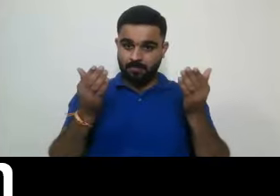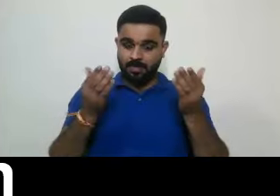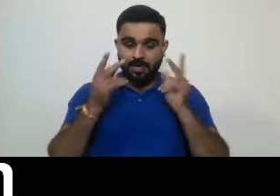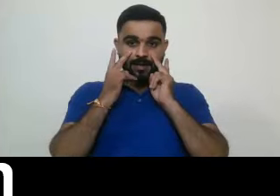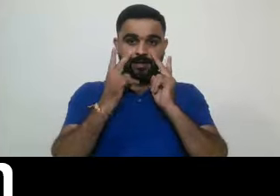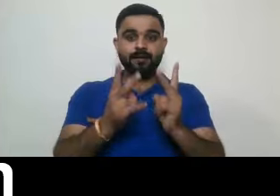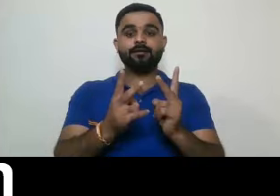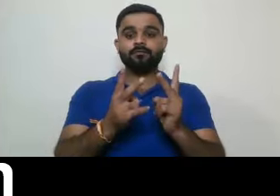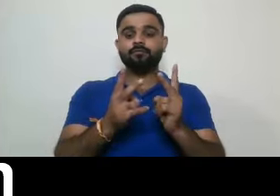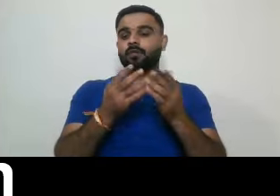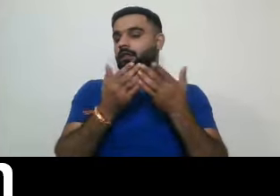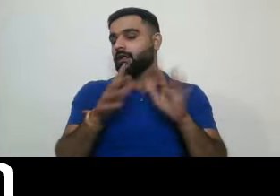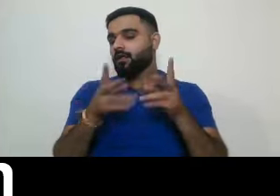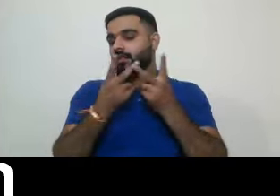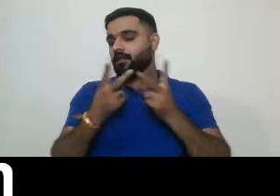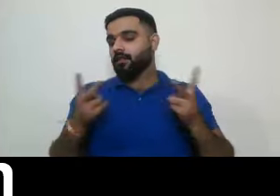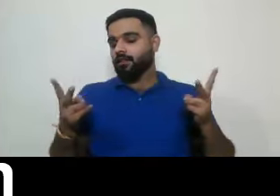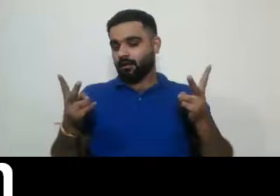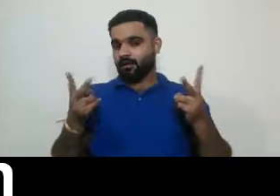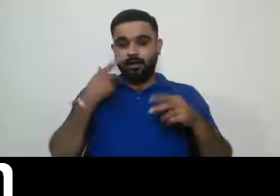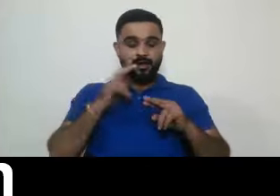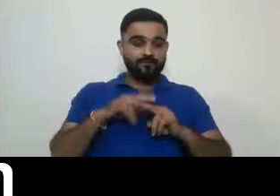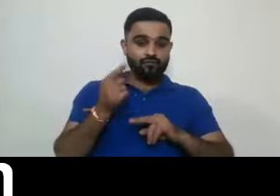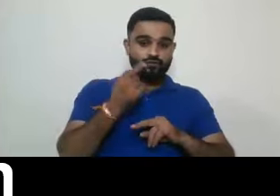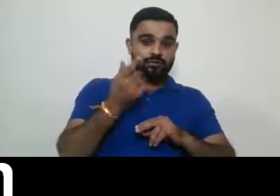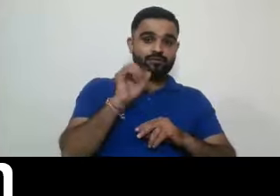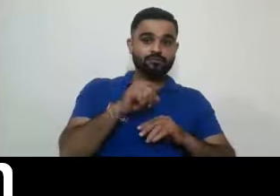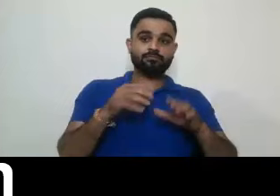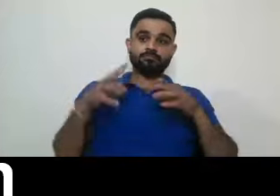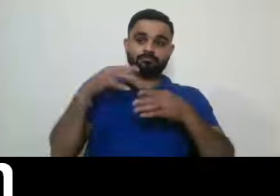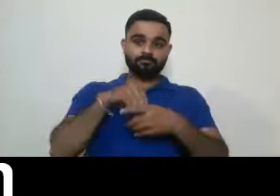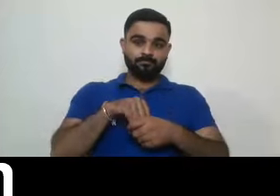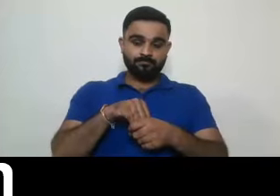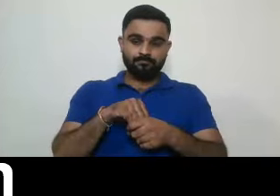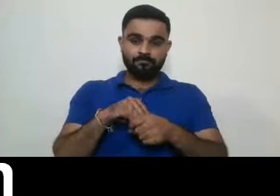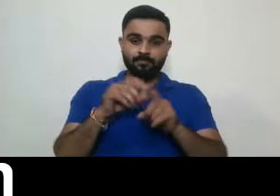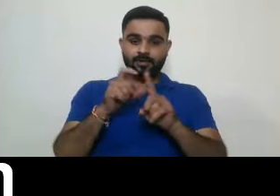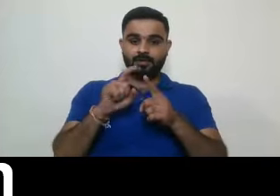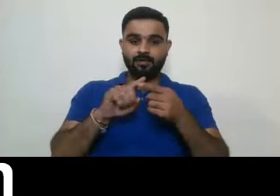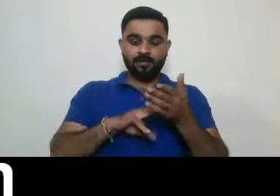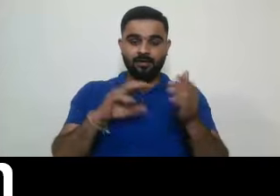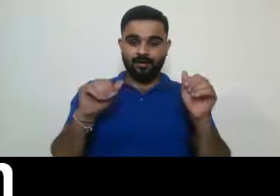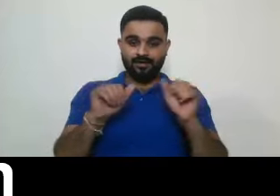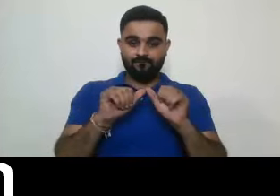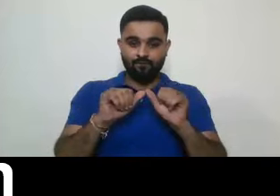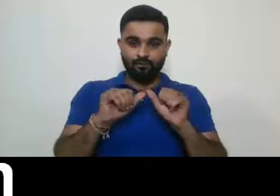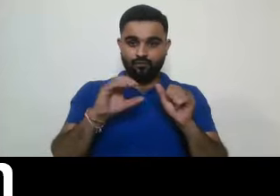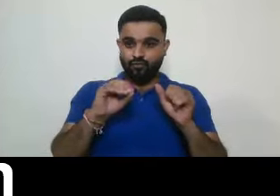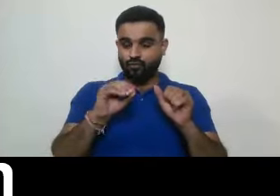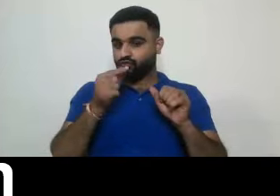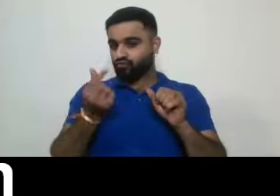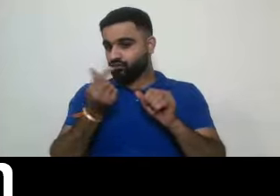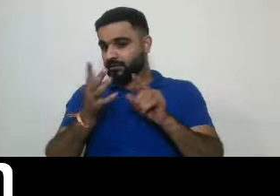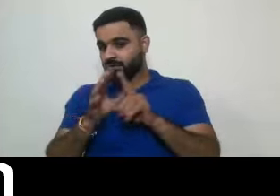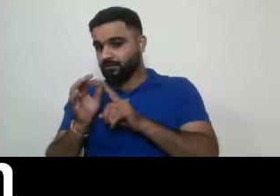see anything differently if you have used, we will be just showing you a demo of how we have used it